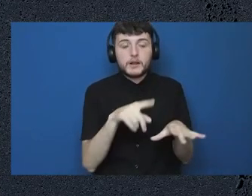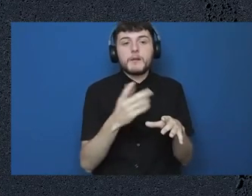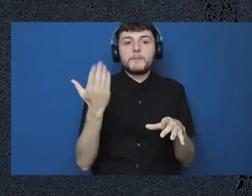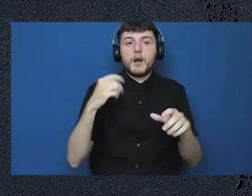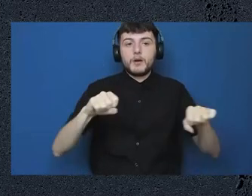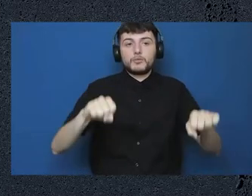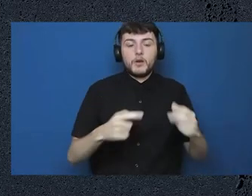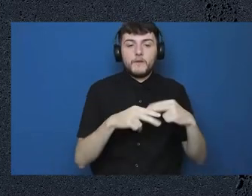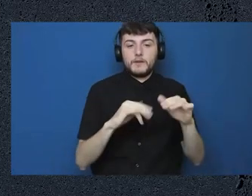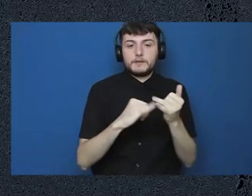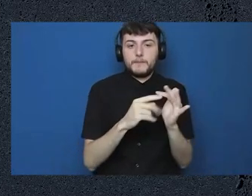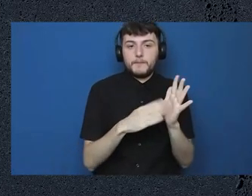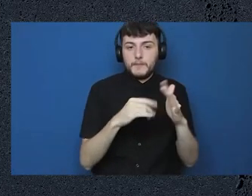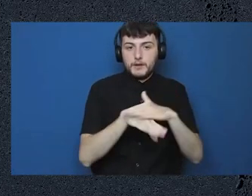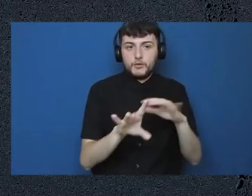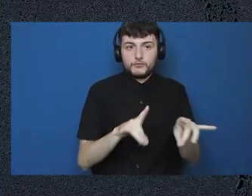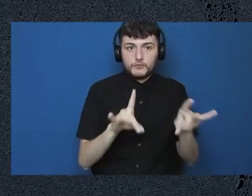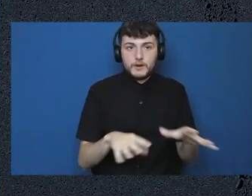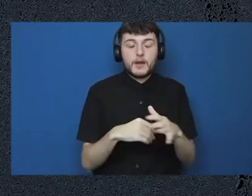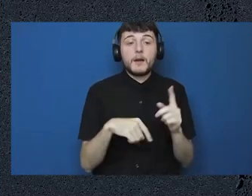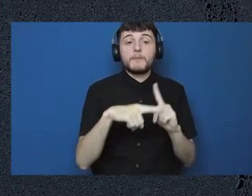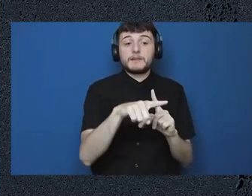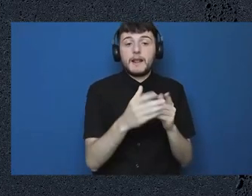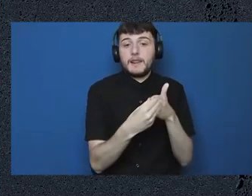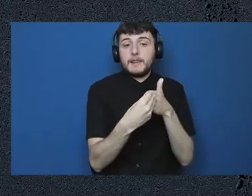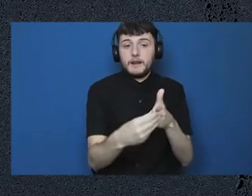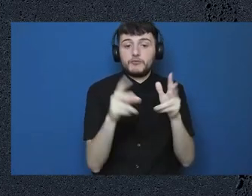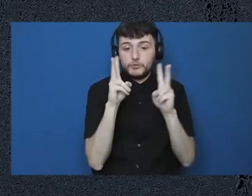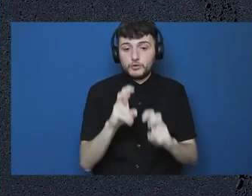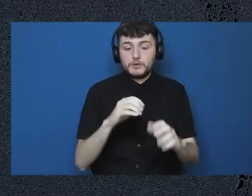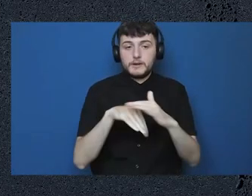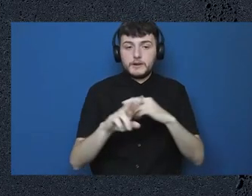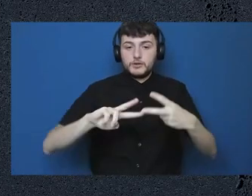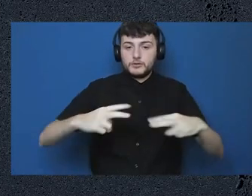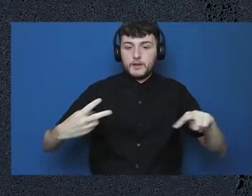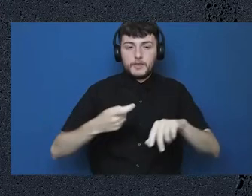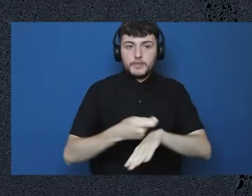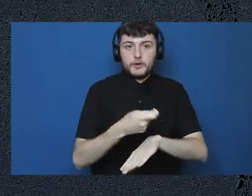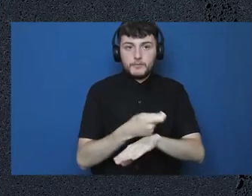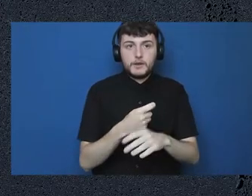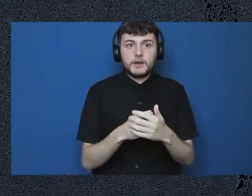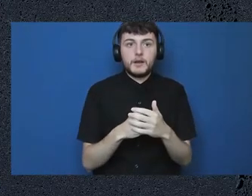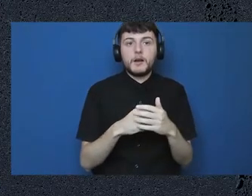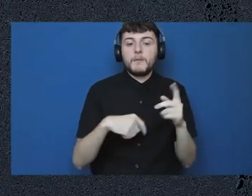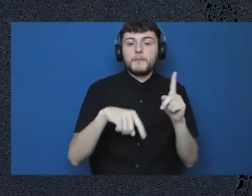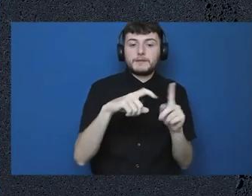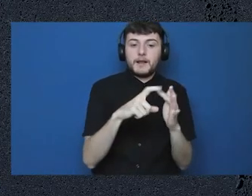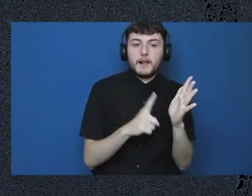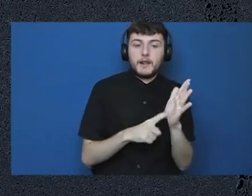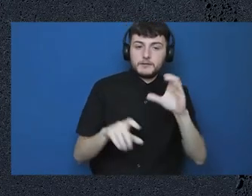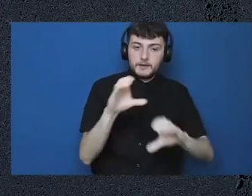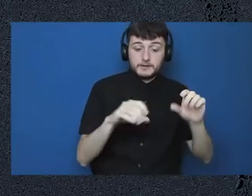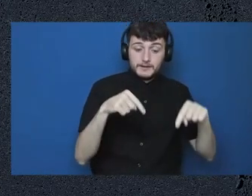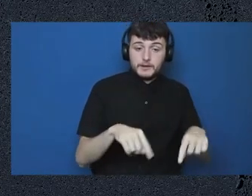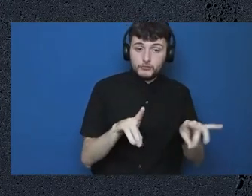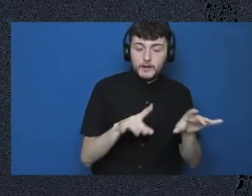And before that, she was also leading research in gene therapy and cell science, both here and in America. So she's got, you